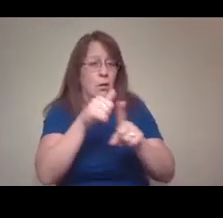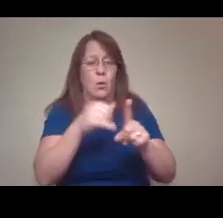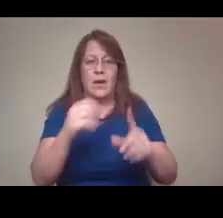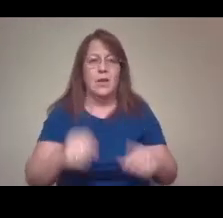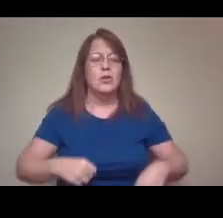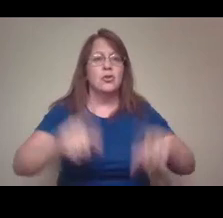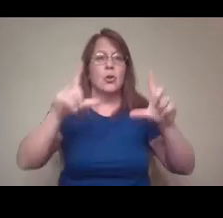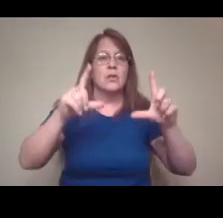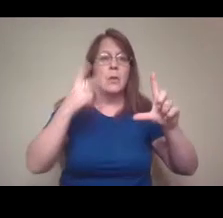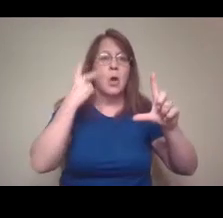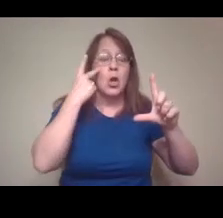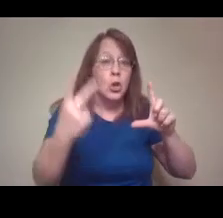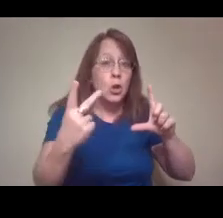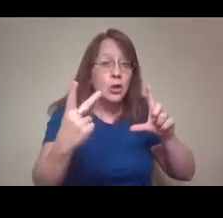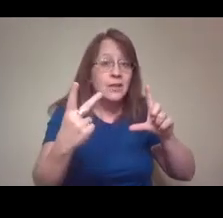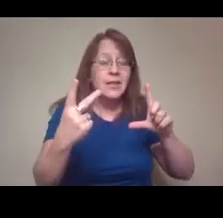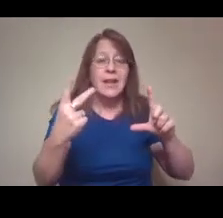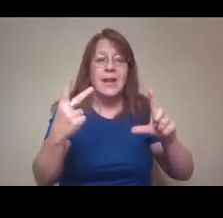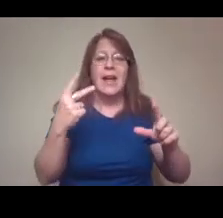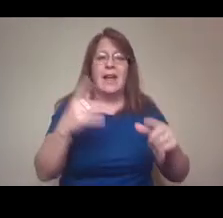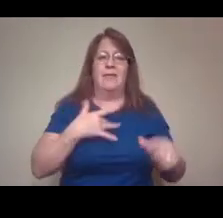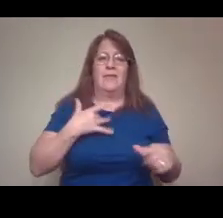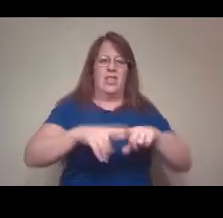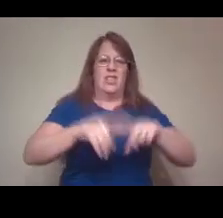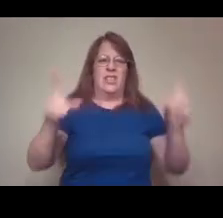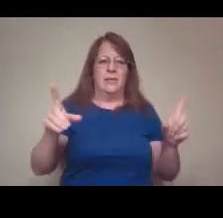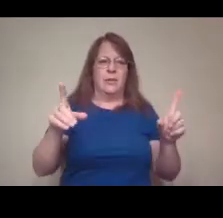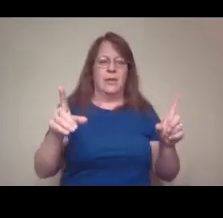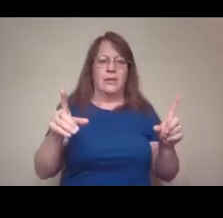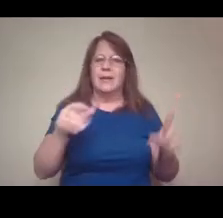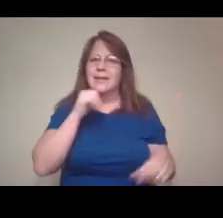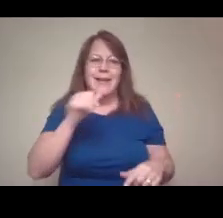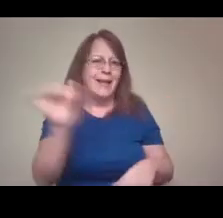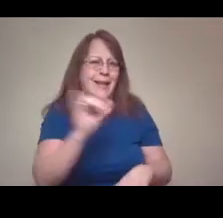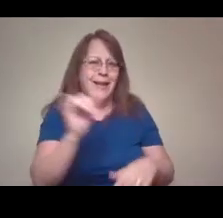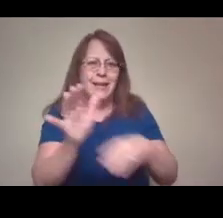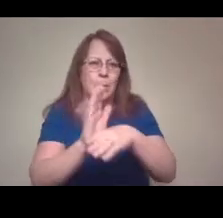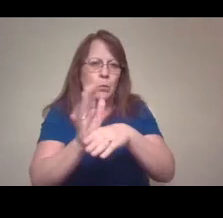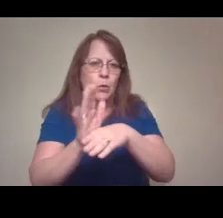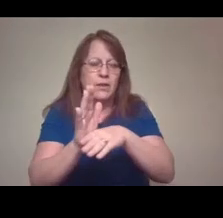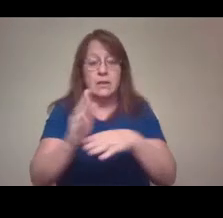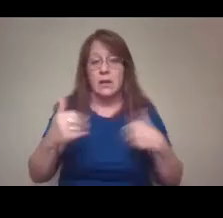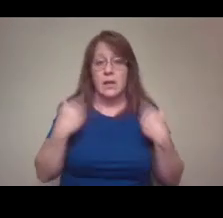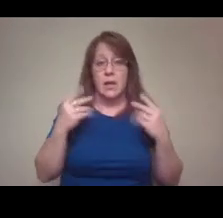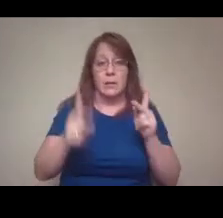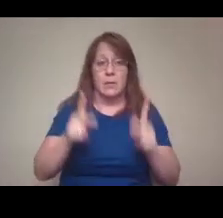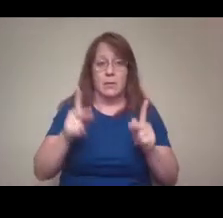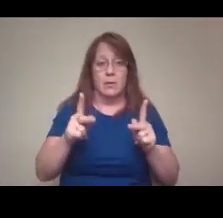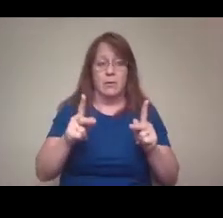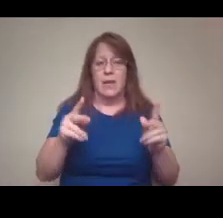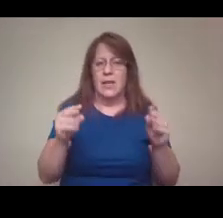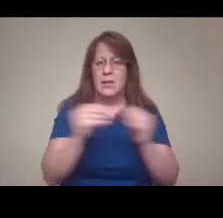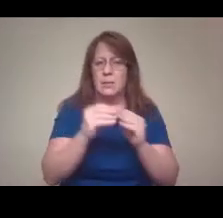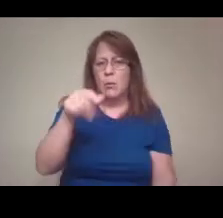different than the way that it is traditionally described. For example, not like it is in the movies. Young people share that it is more pervasive